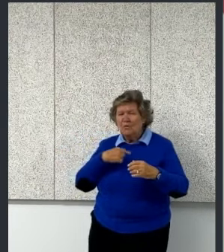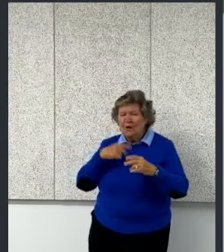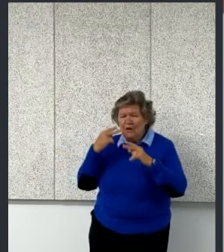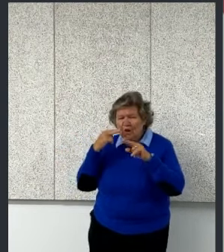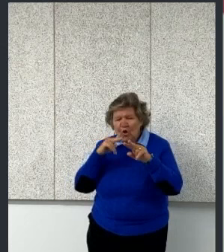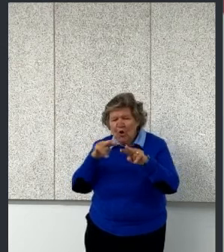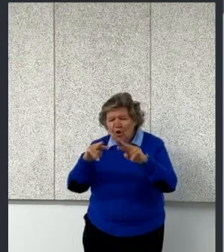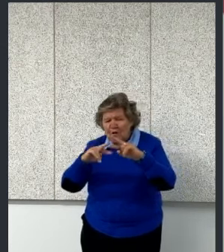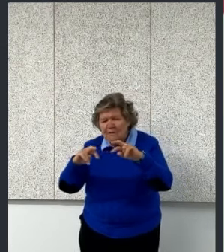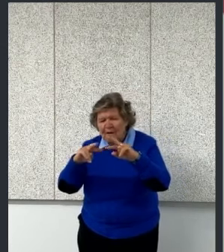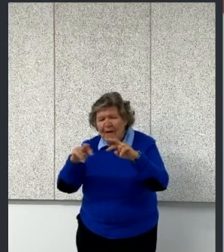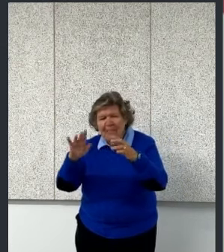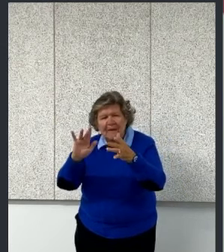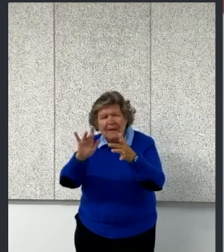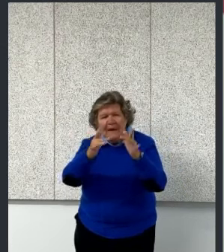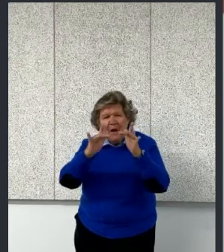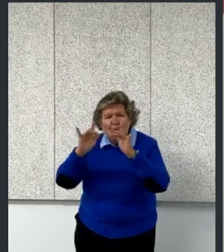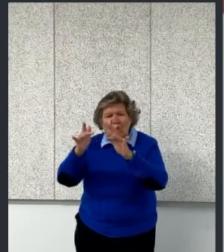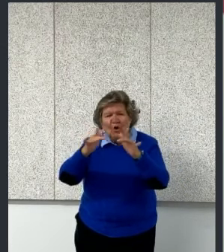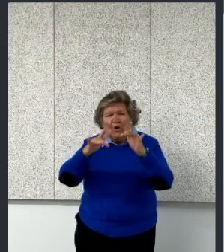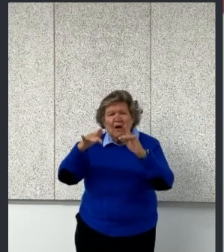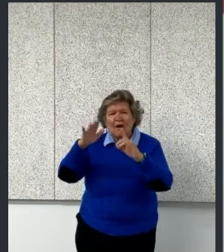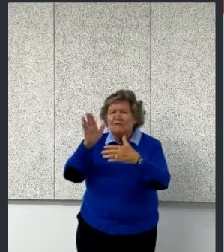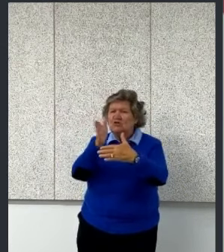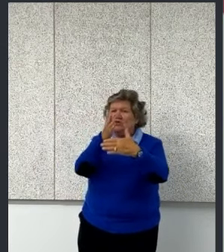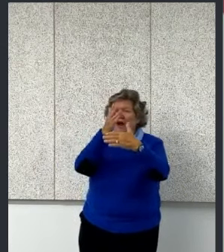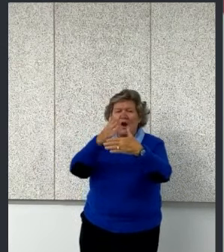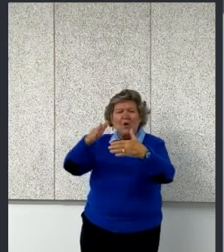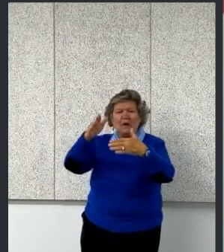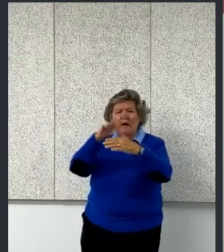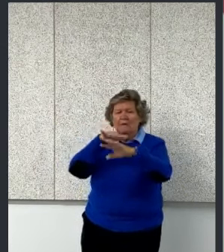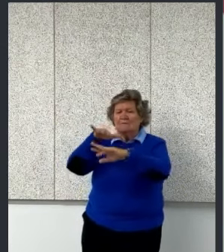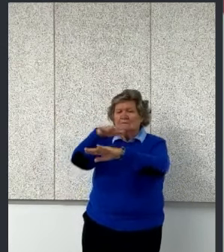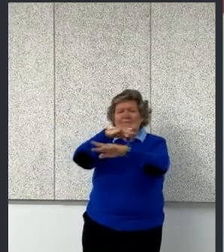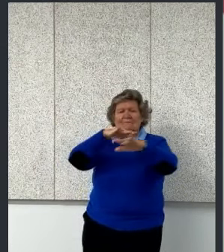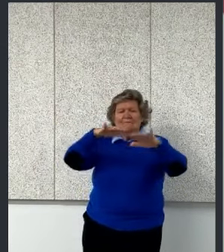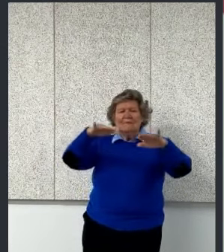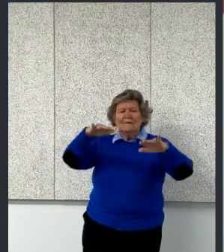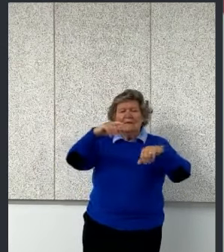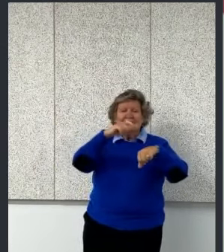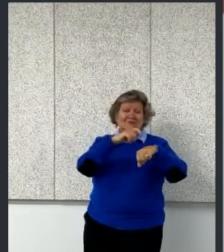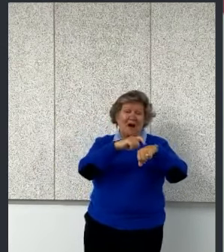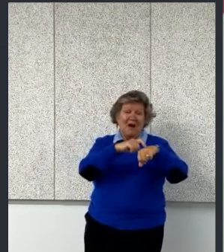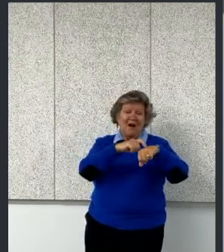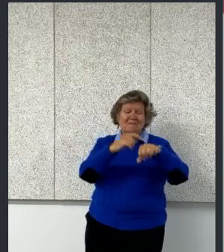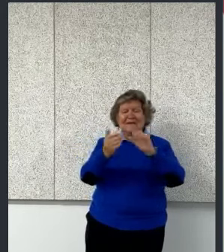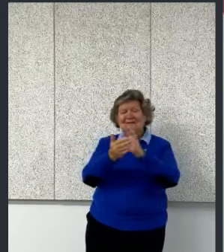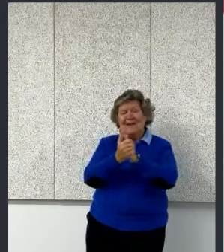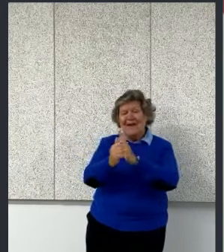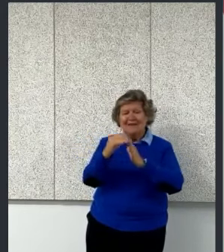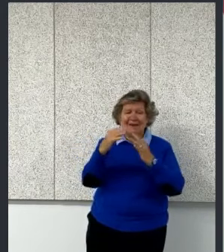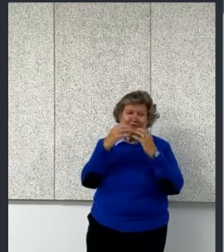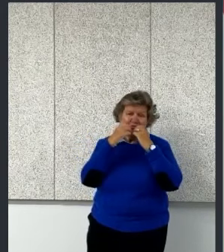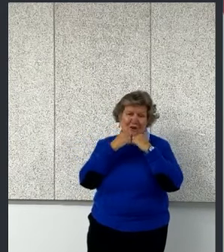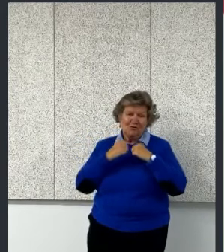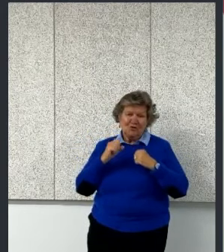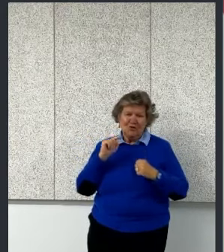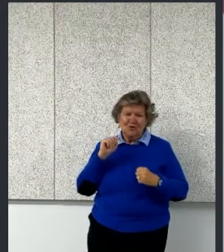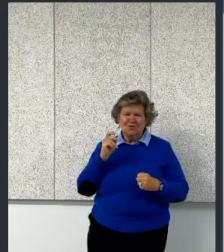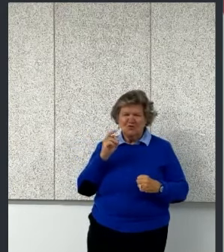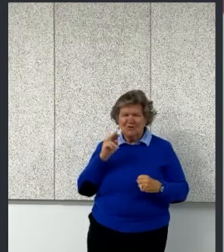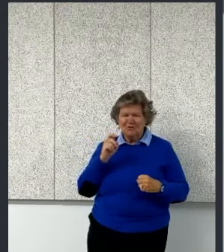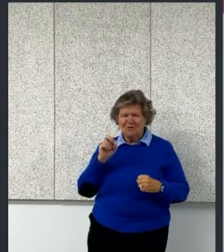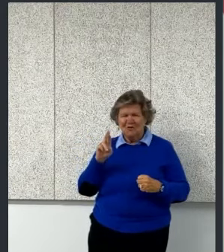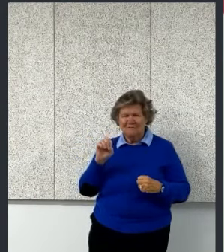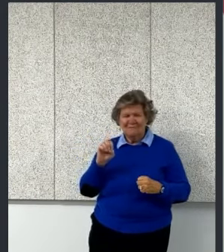effect of, of sharing just whatever time, talent, and treasure, as they say, is really,